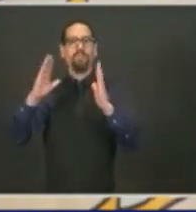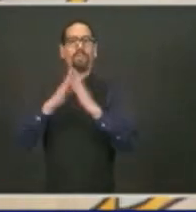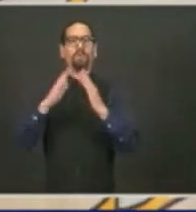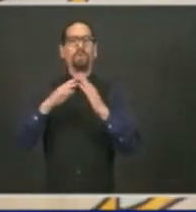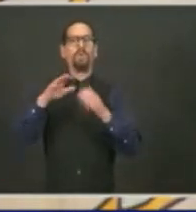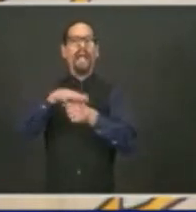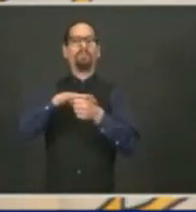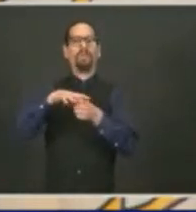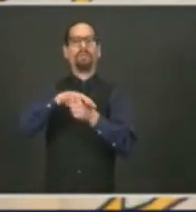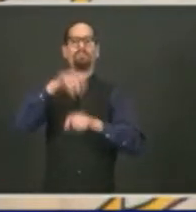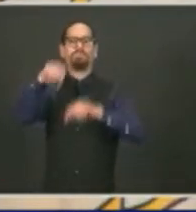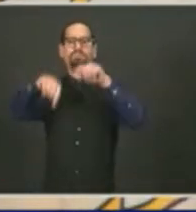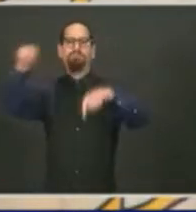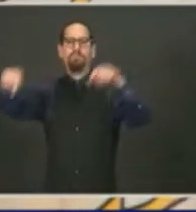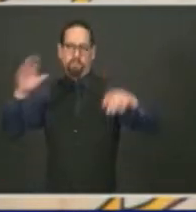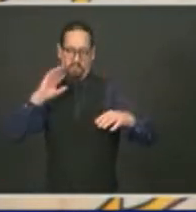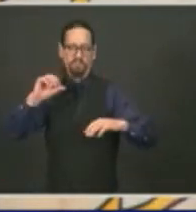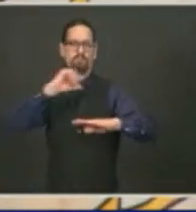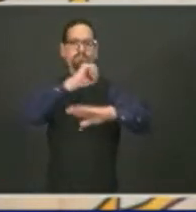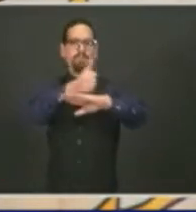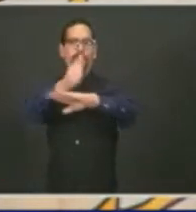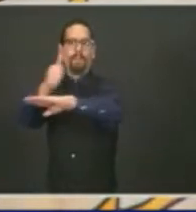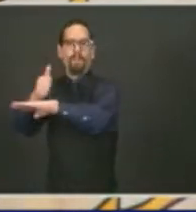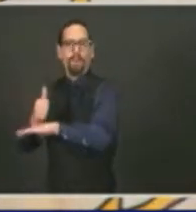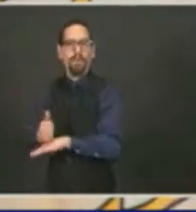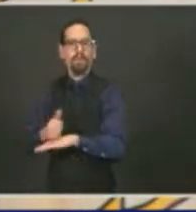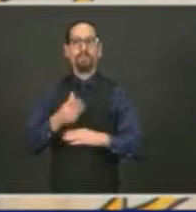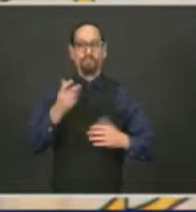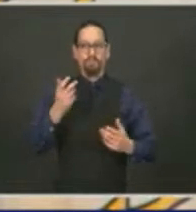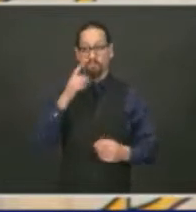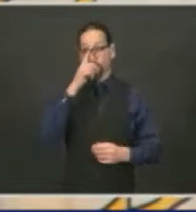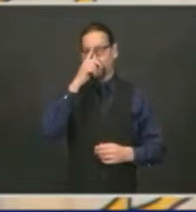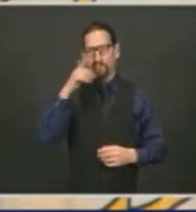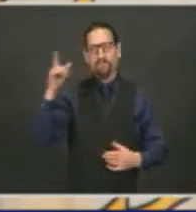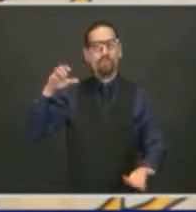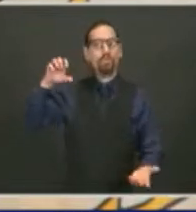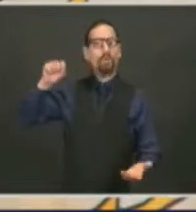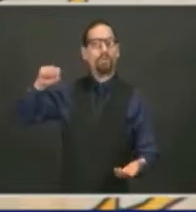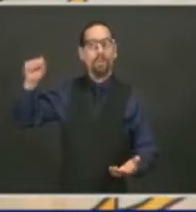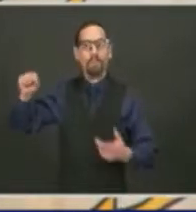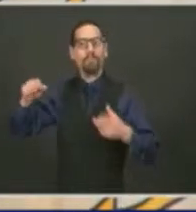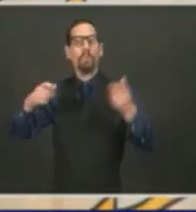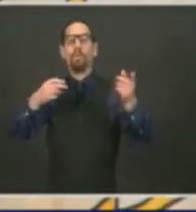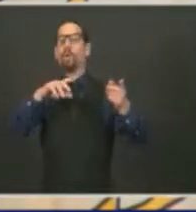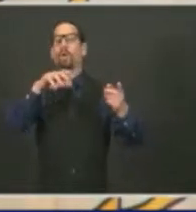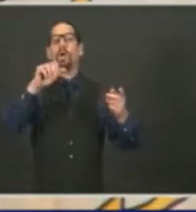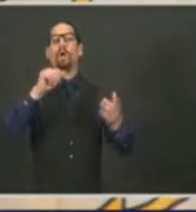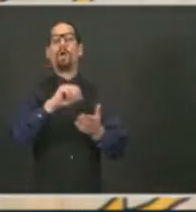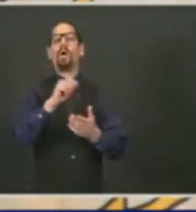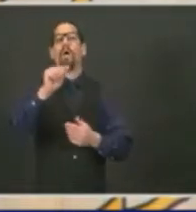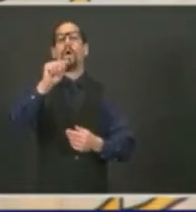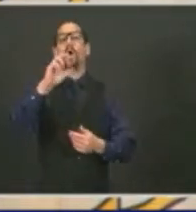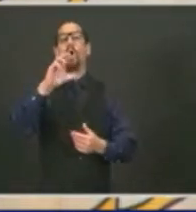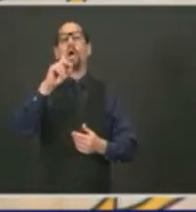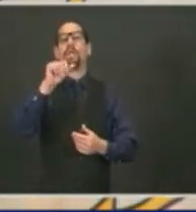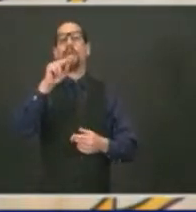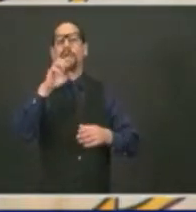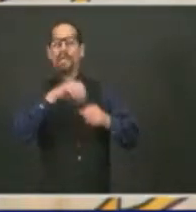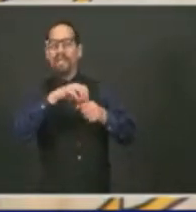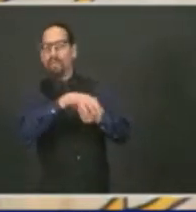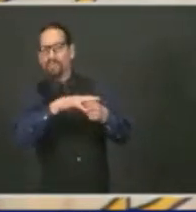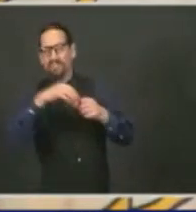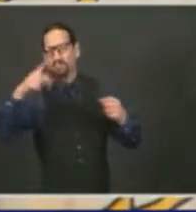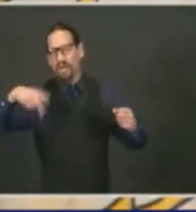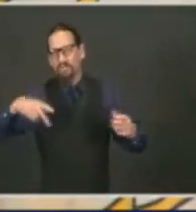We'll be at Stop and Shops. We'll be at the Arcade in Providence. We'll be at Chapel View in Cranston, the Warwick Mall, Farm Fresh, Rhode